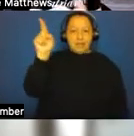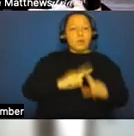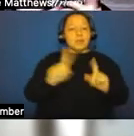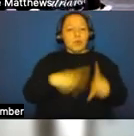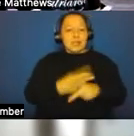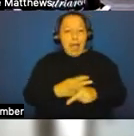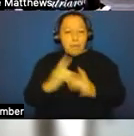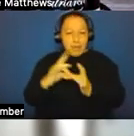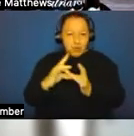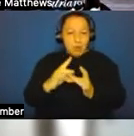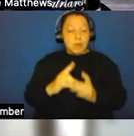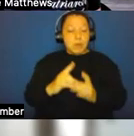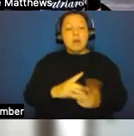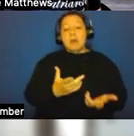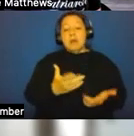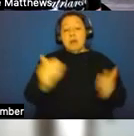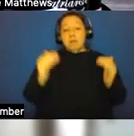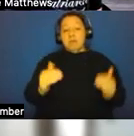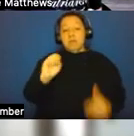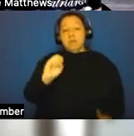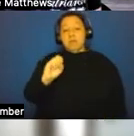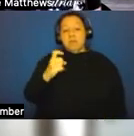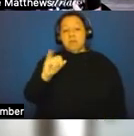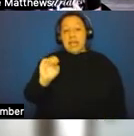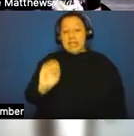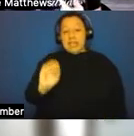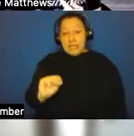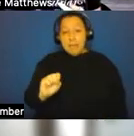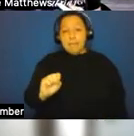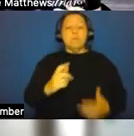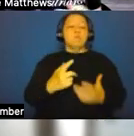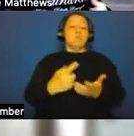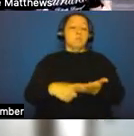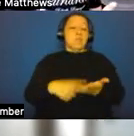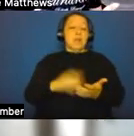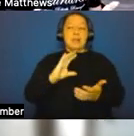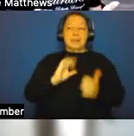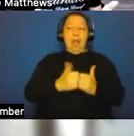sexism, right, we talk about how we had matrilineal, matriarchal societies, right?